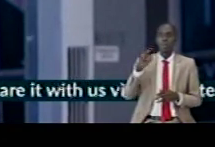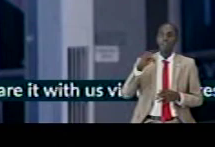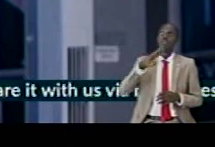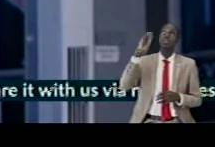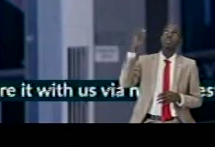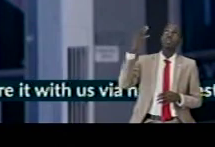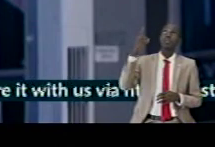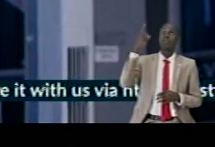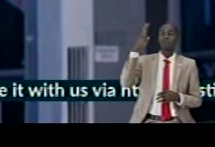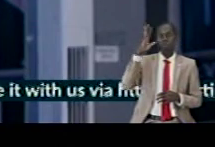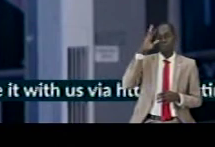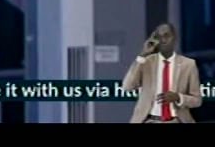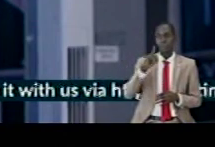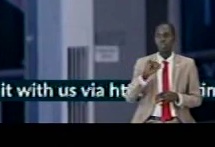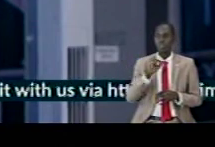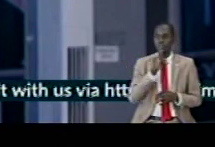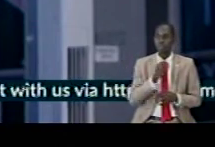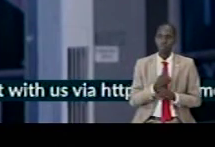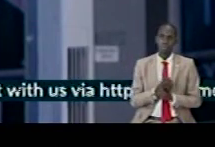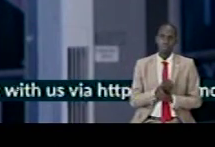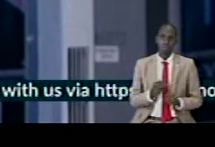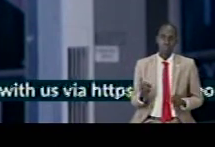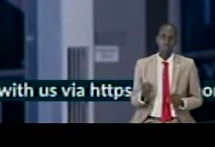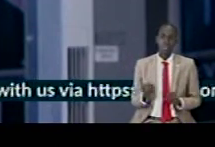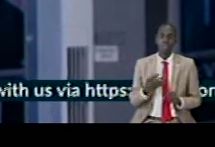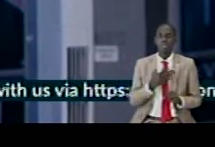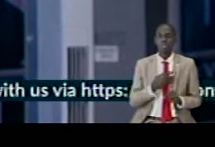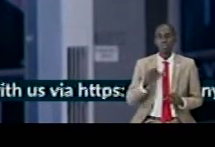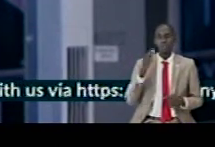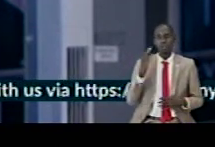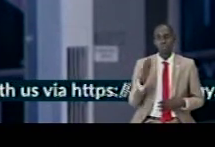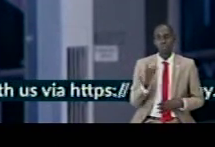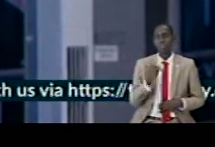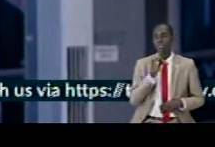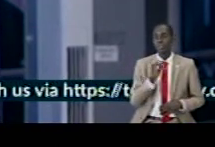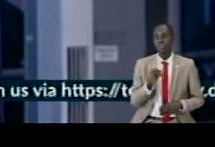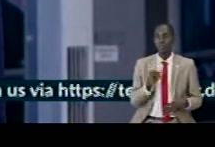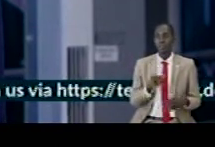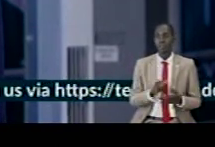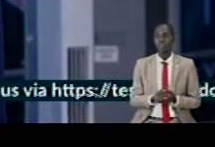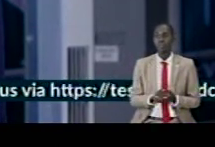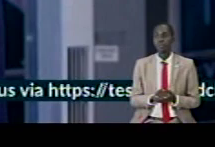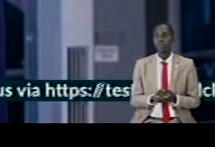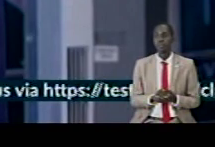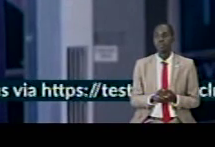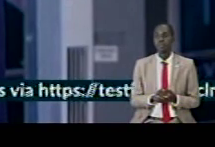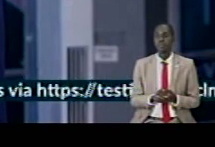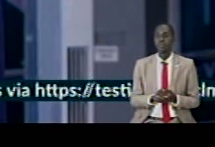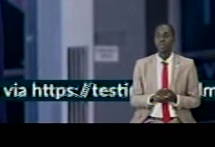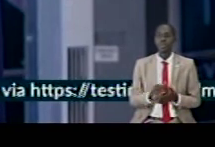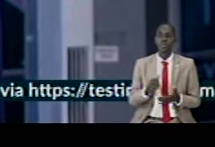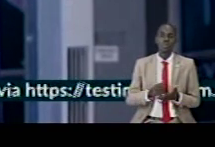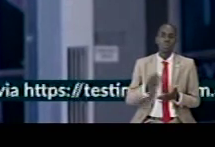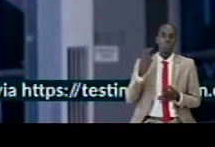am saved. My testimony goes thus. It was in